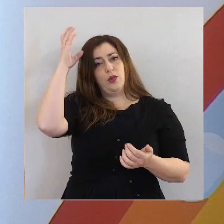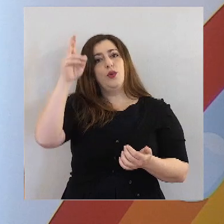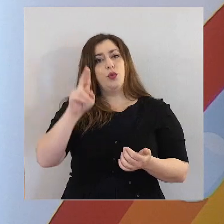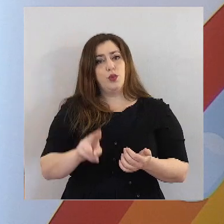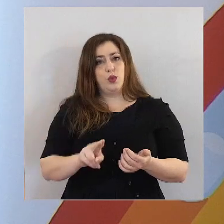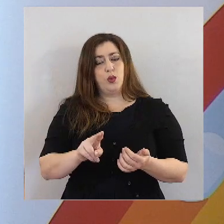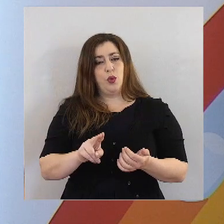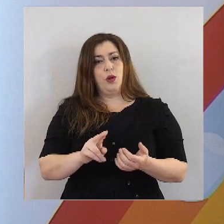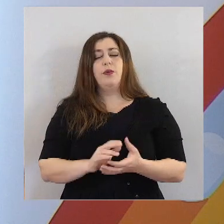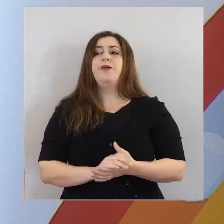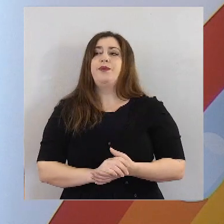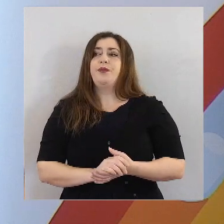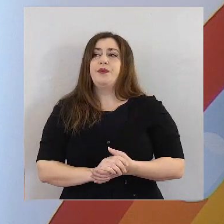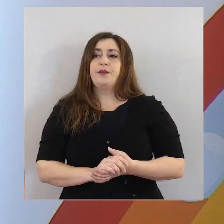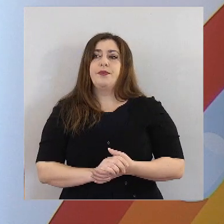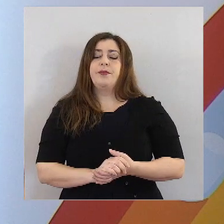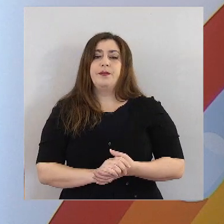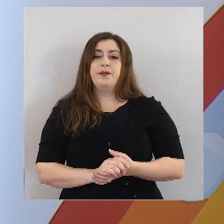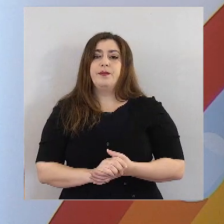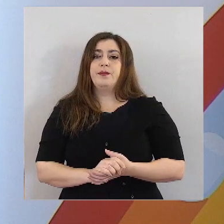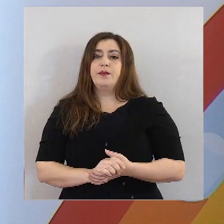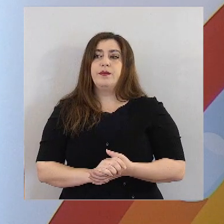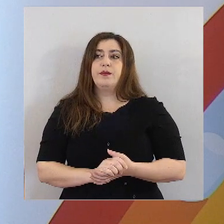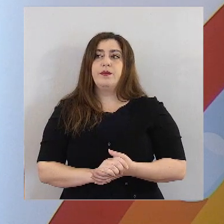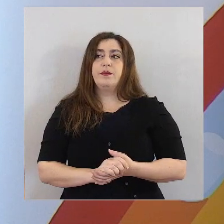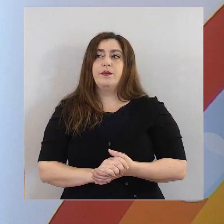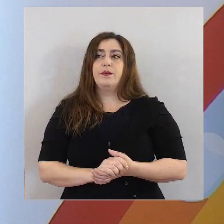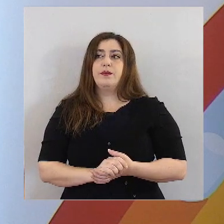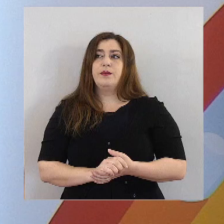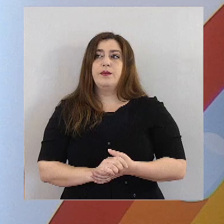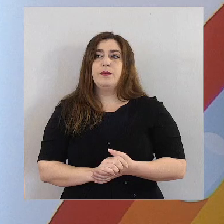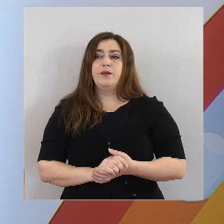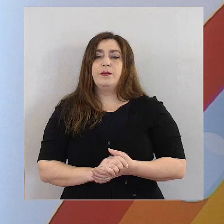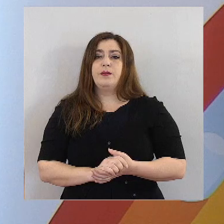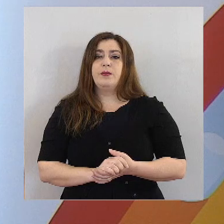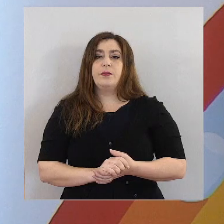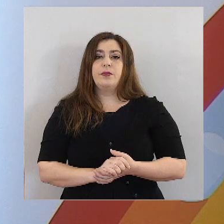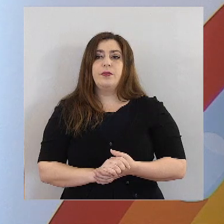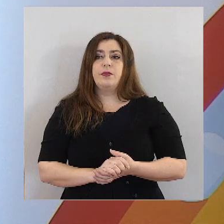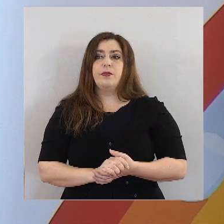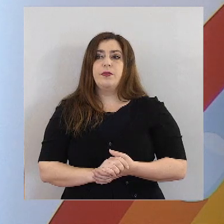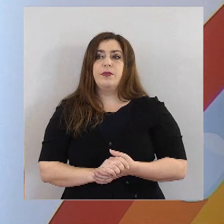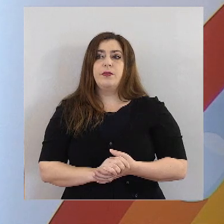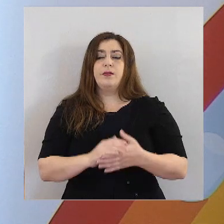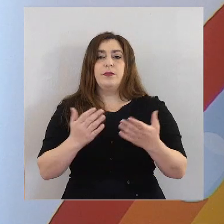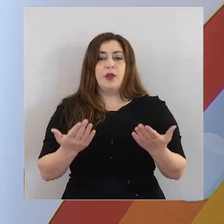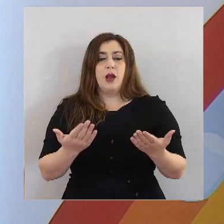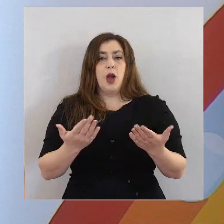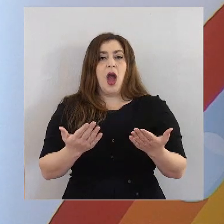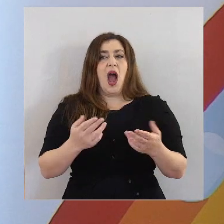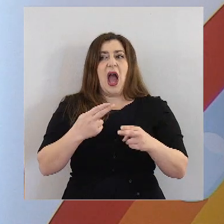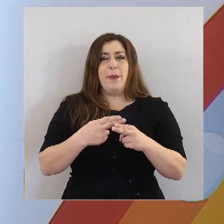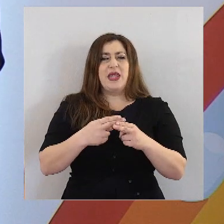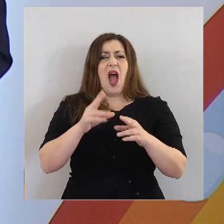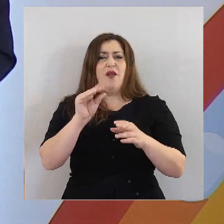aimed at the LGBTIQ community on health risks associated with this cohort, mainly through the production of